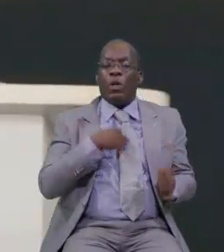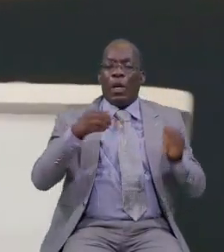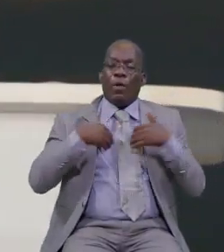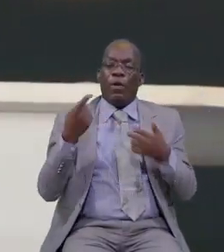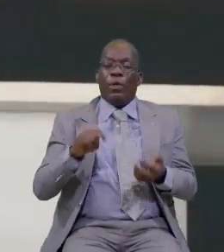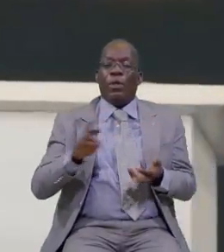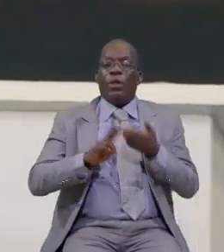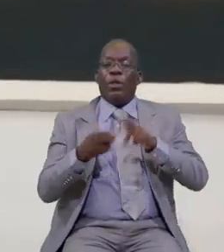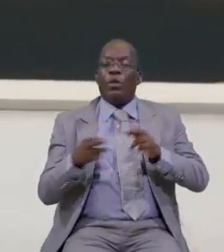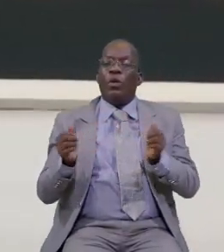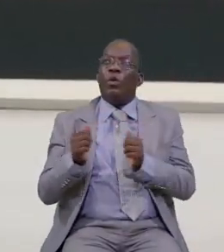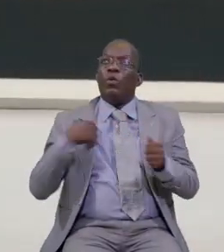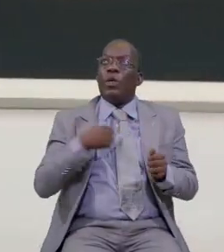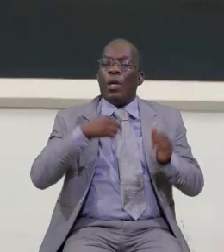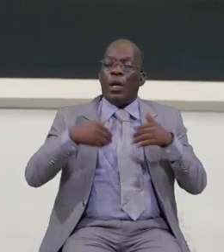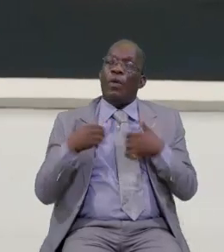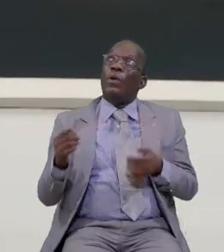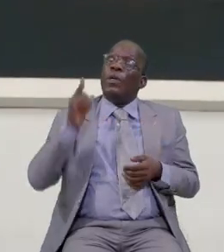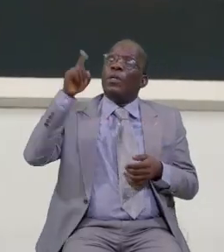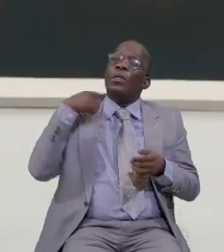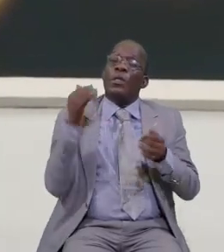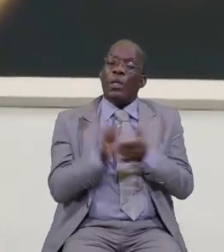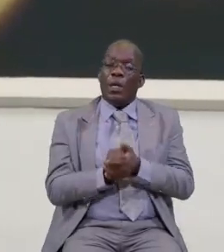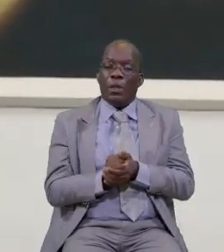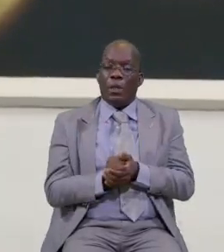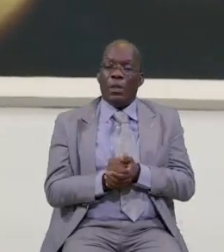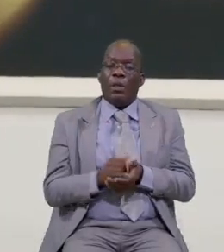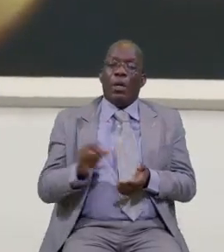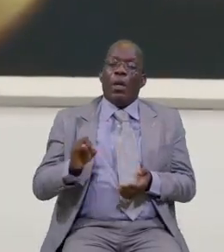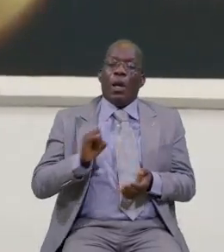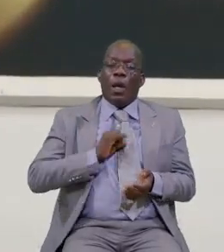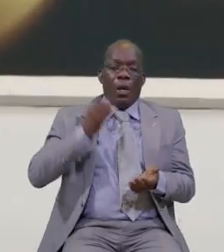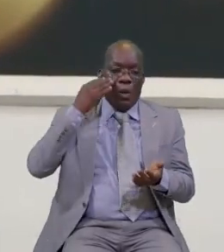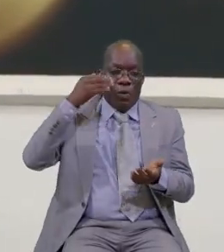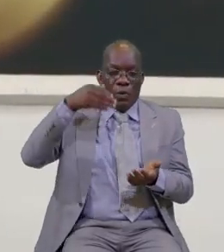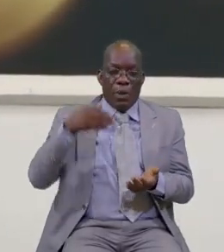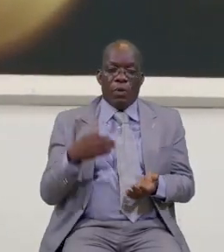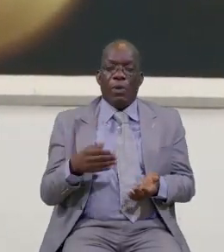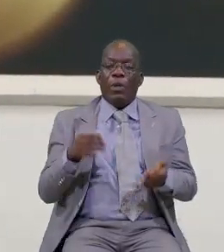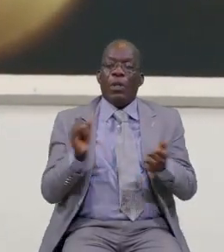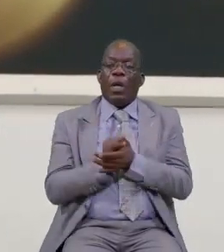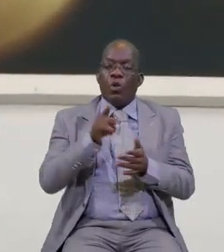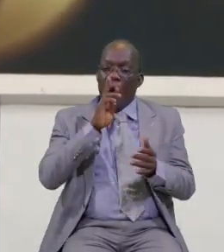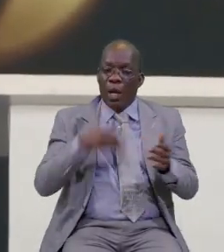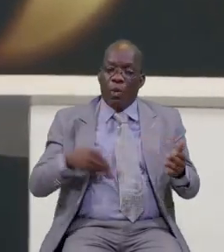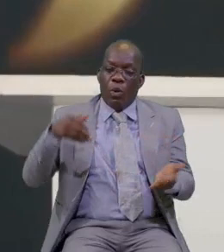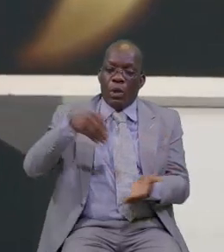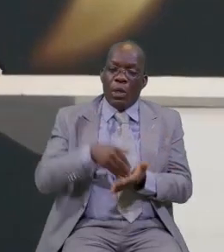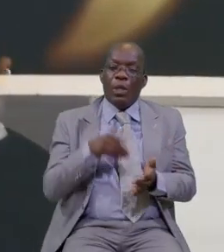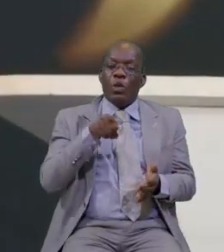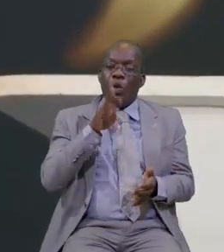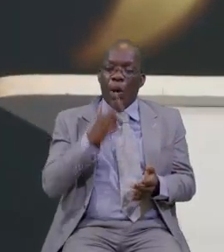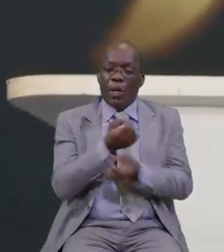imperfect. He says, I observe, although you are born again, although you have come into the kingdom of God, look at